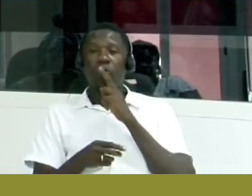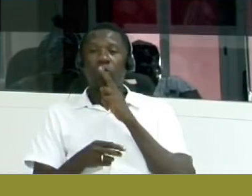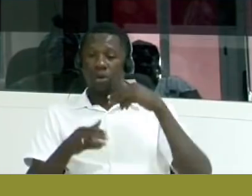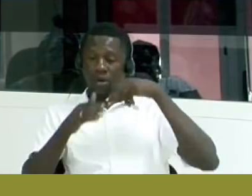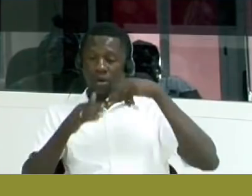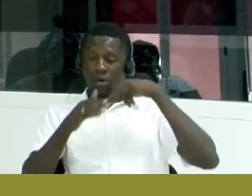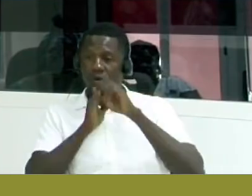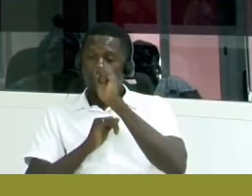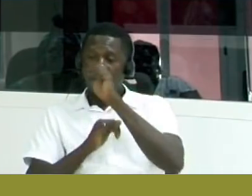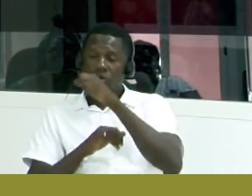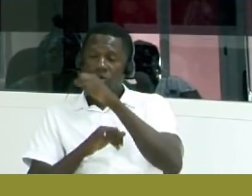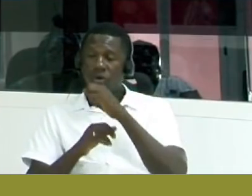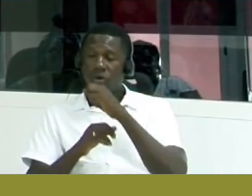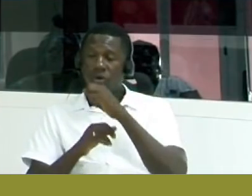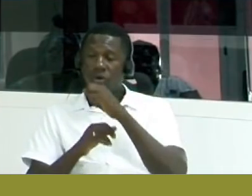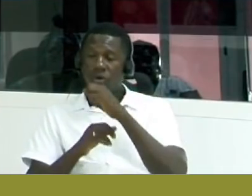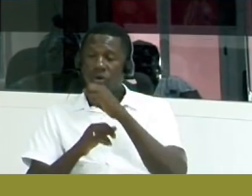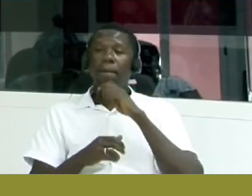officers fired shots.